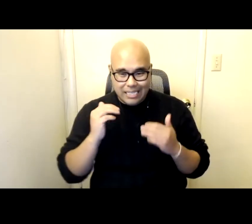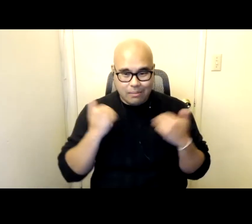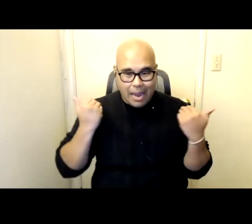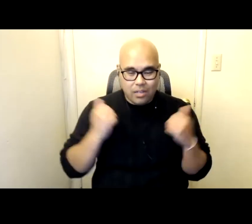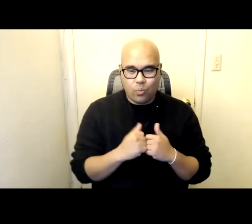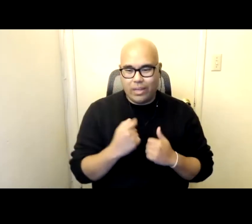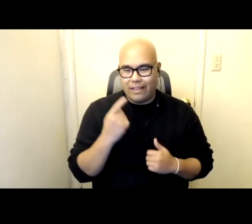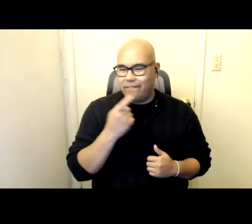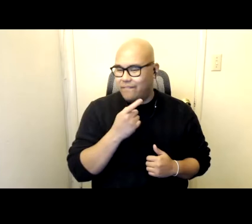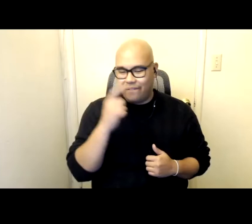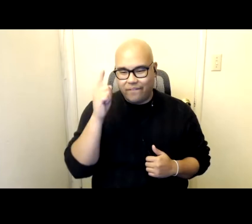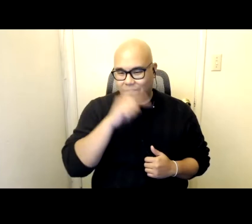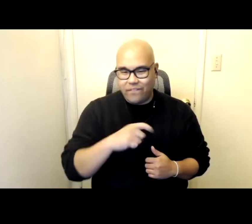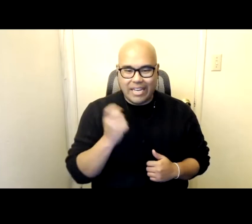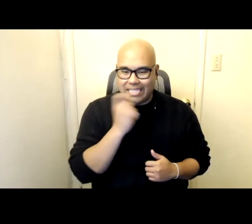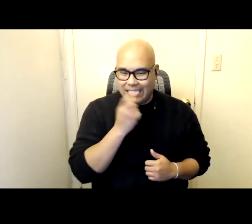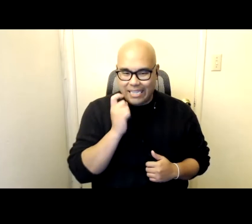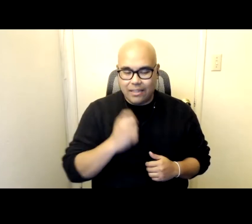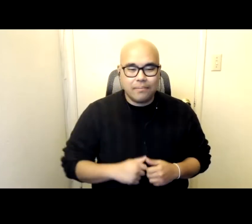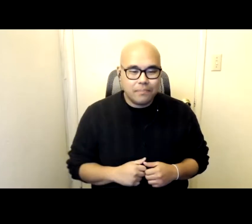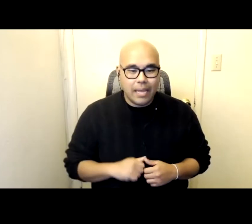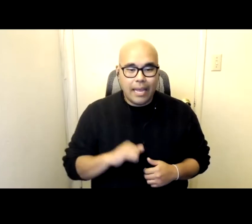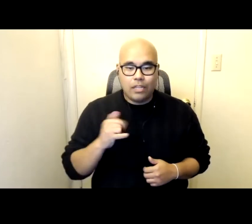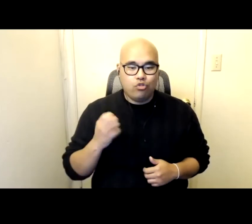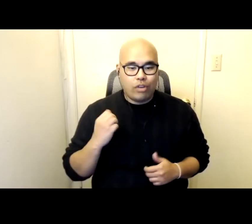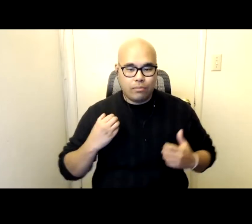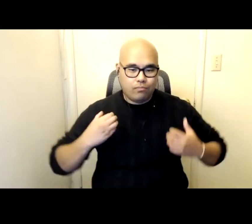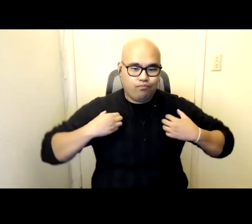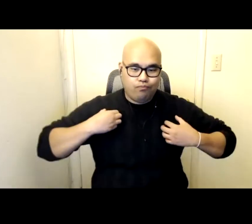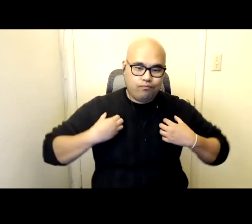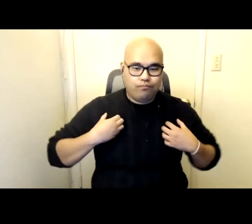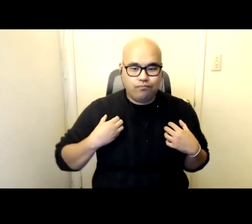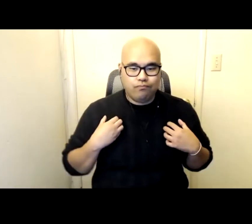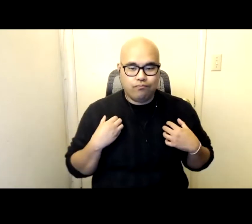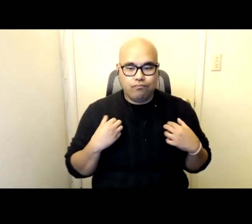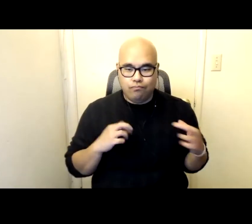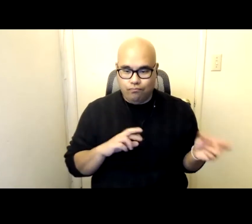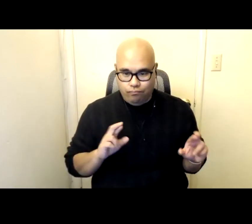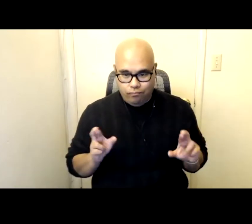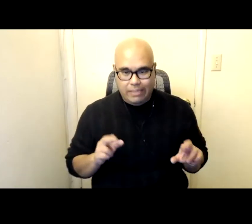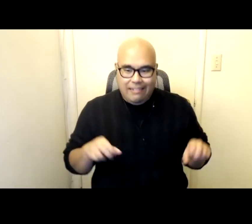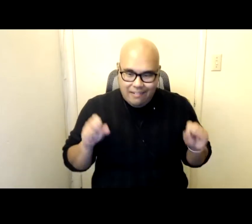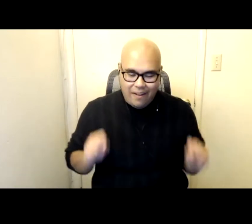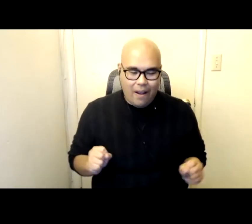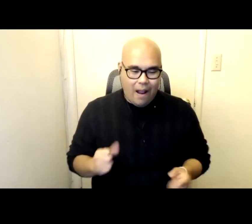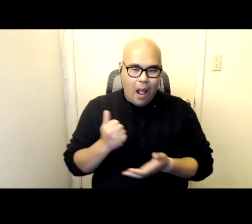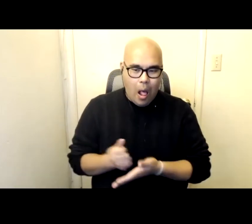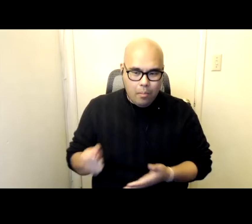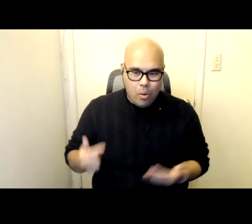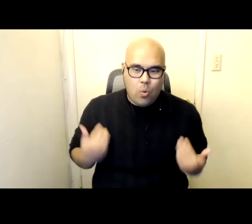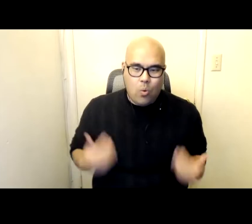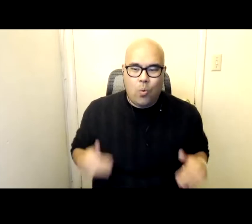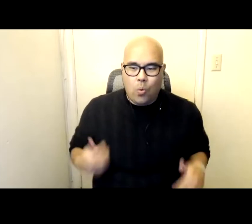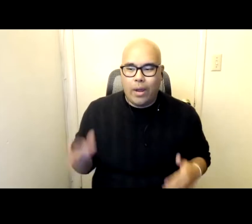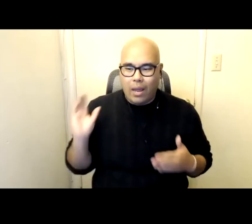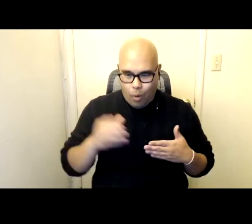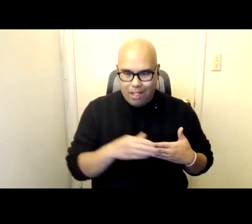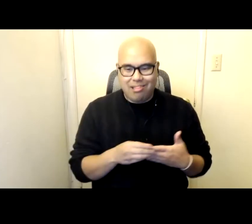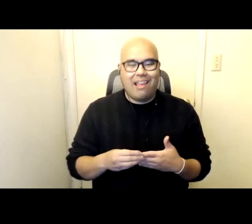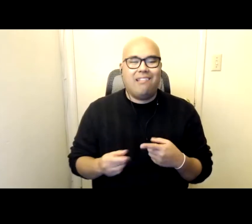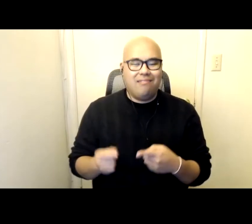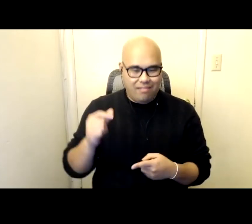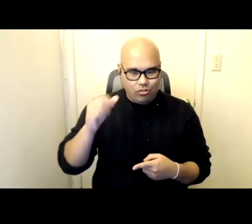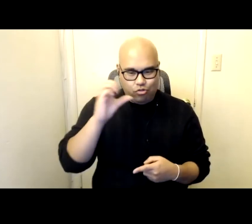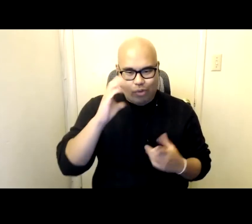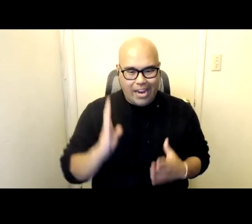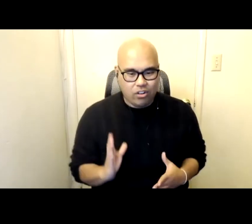James adjusts his backpack and duffel. He can do it. He will lead the stranger out of this